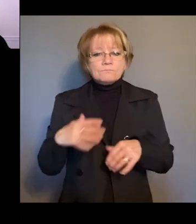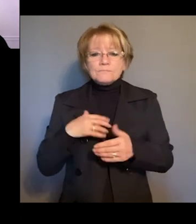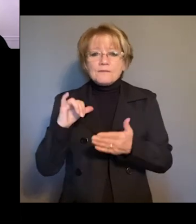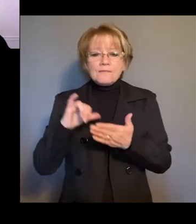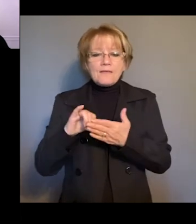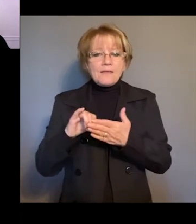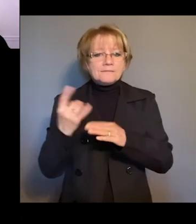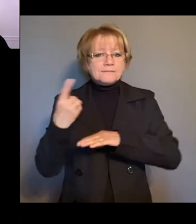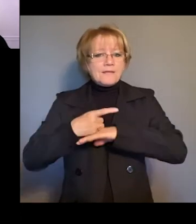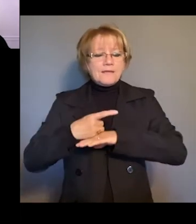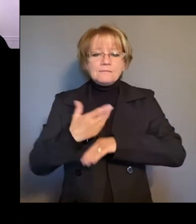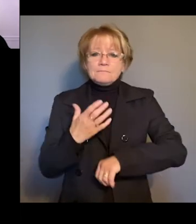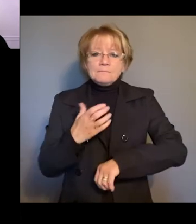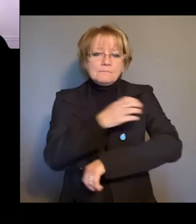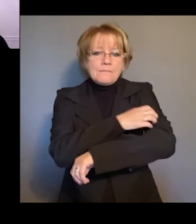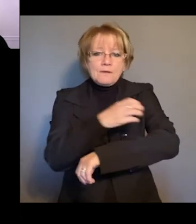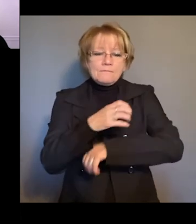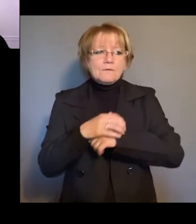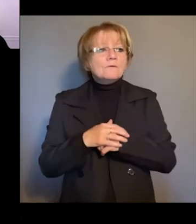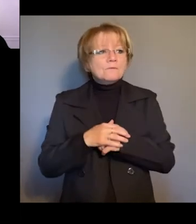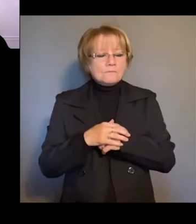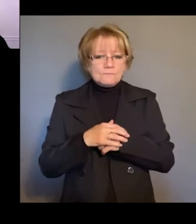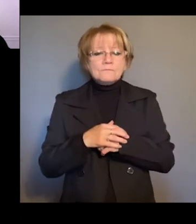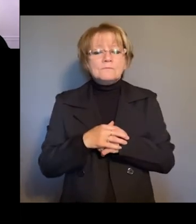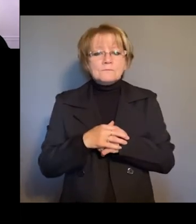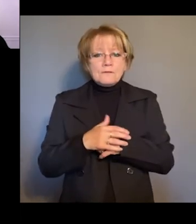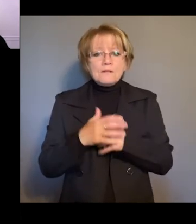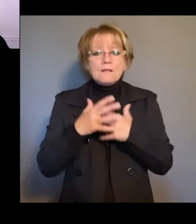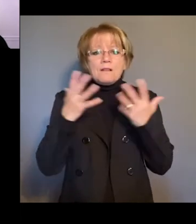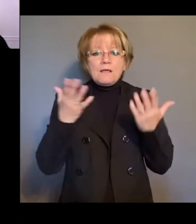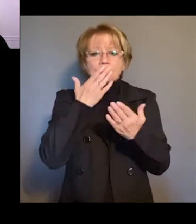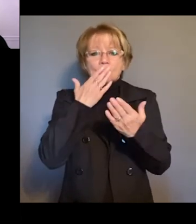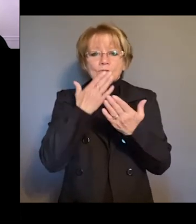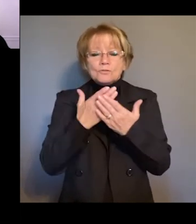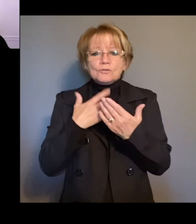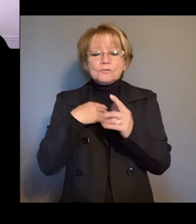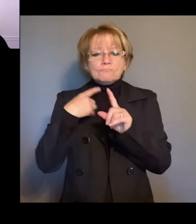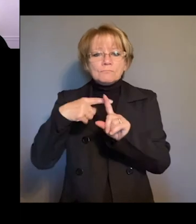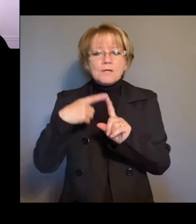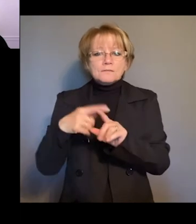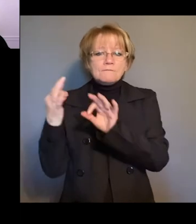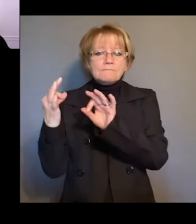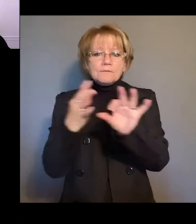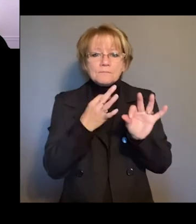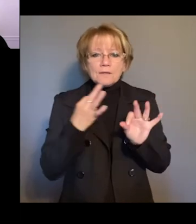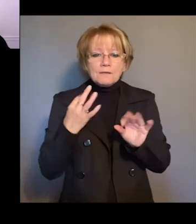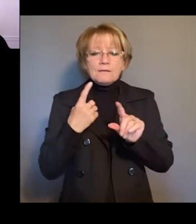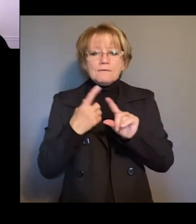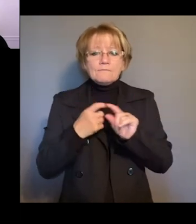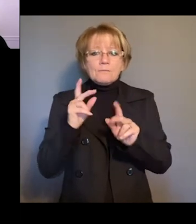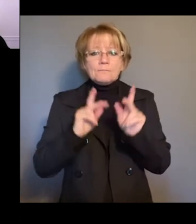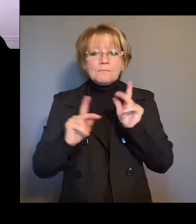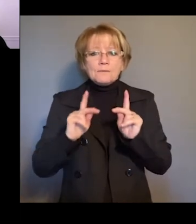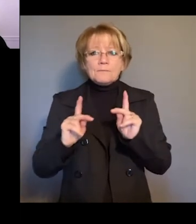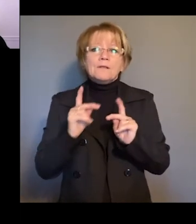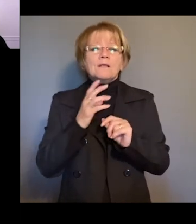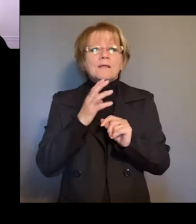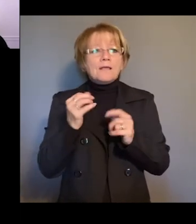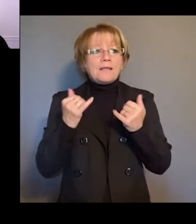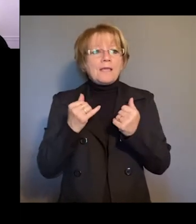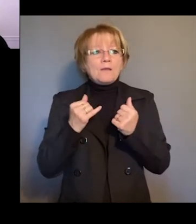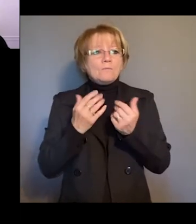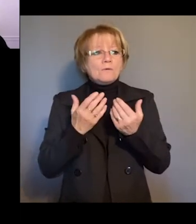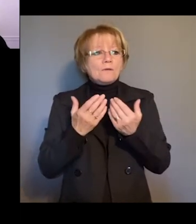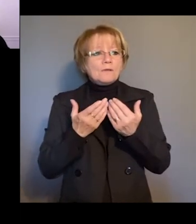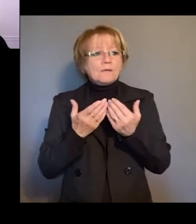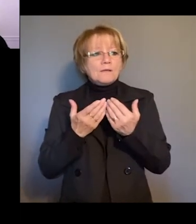great day. A lot of great feedback from that event. And as we are building on the Black male